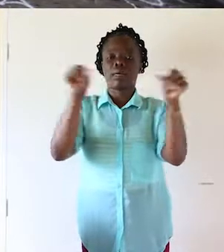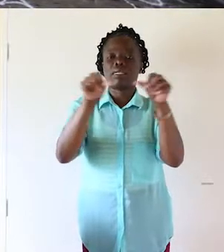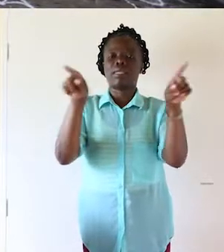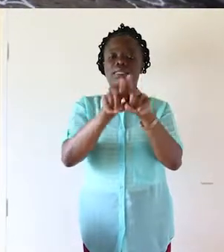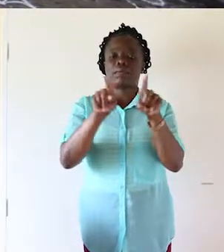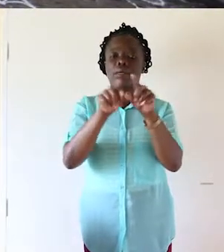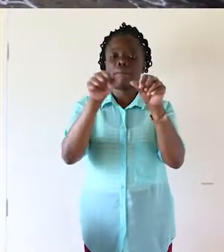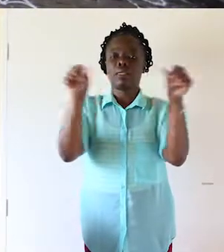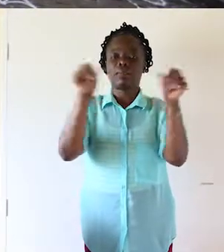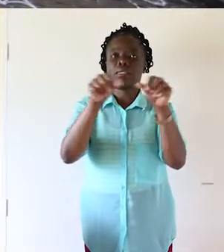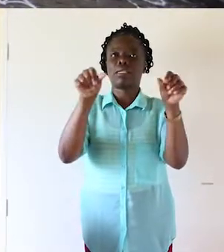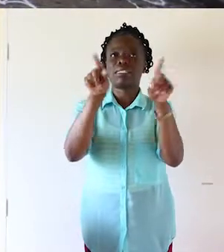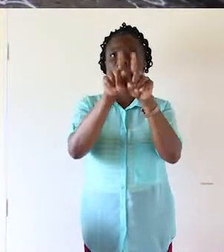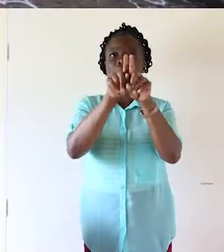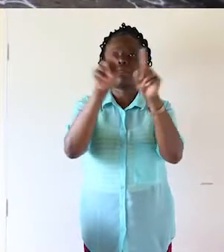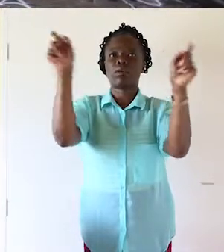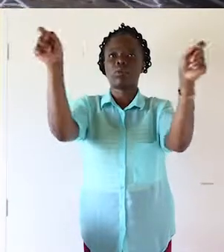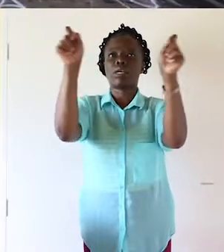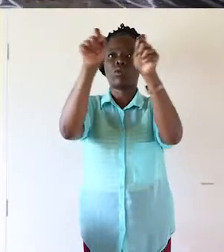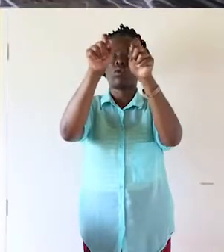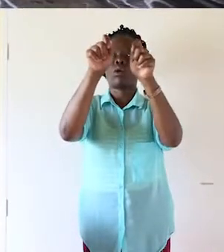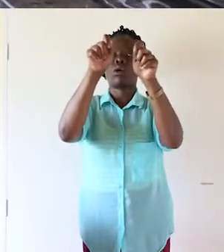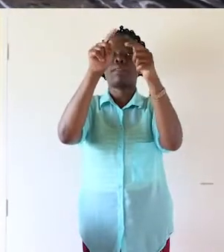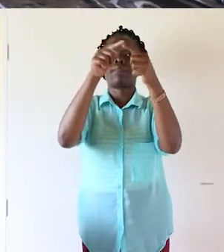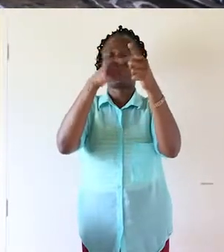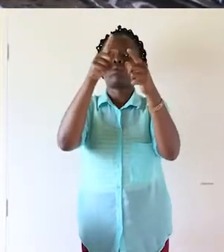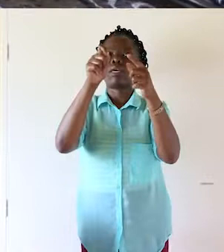the same measurement as the window, then we cut.